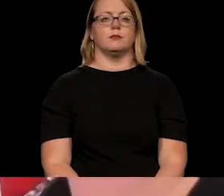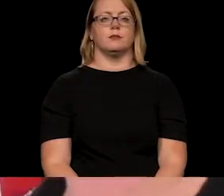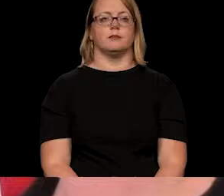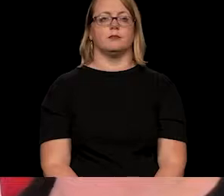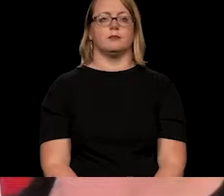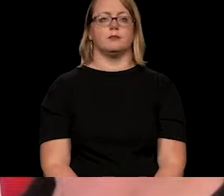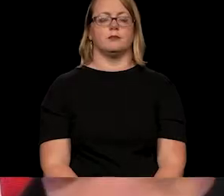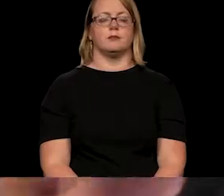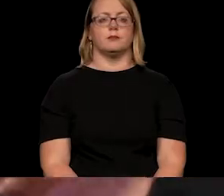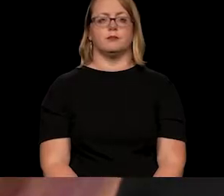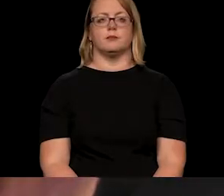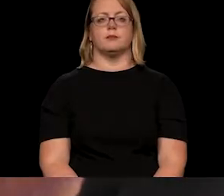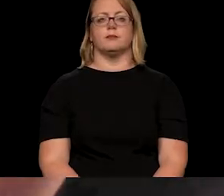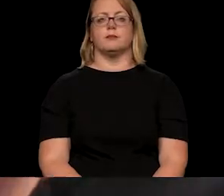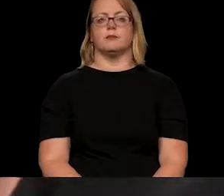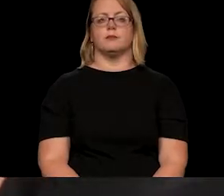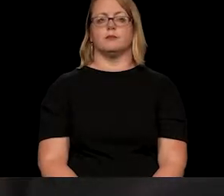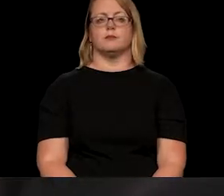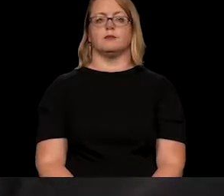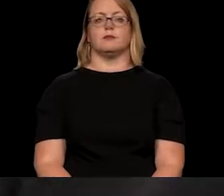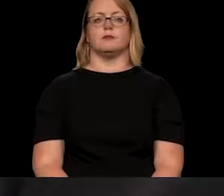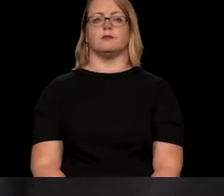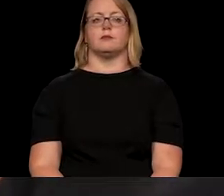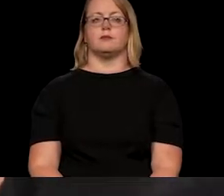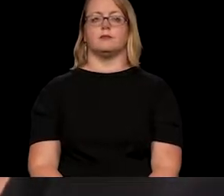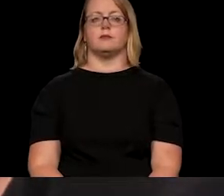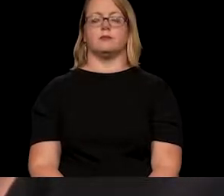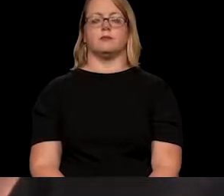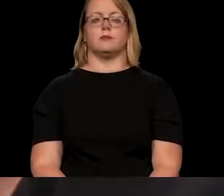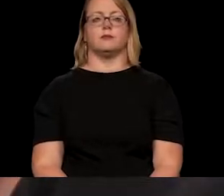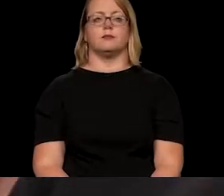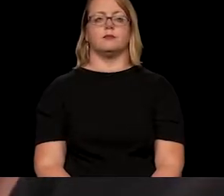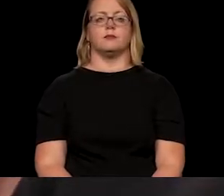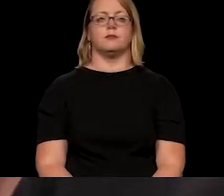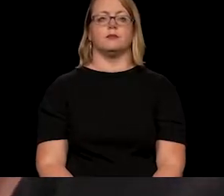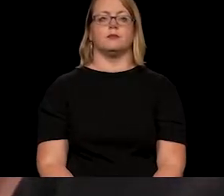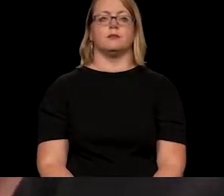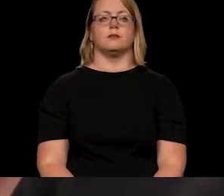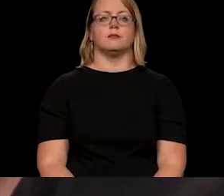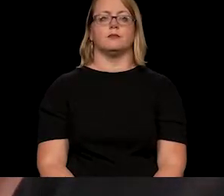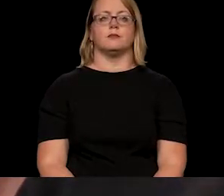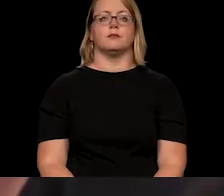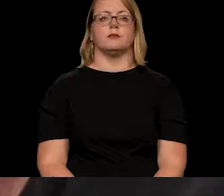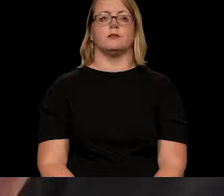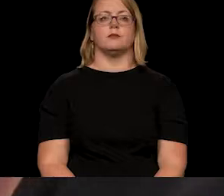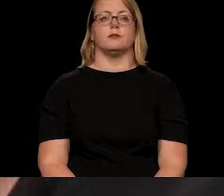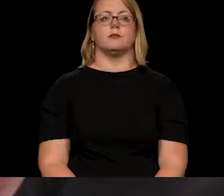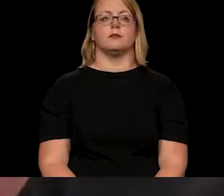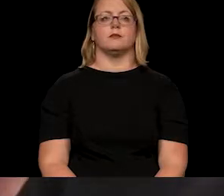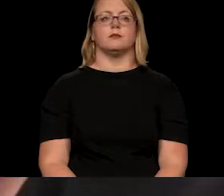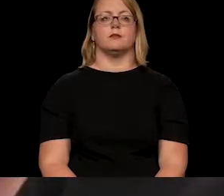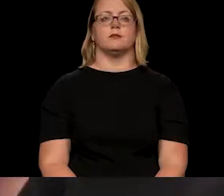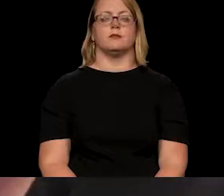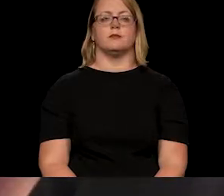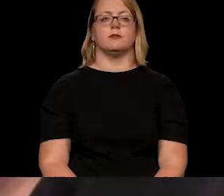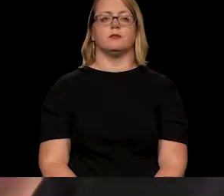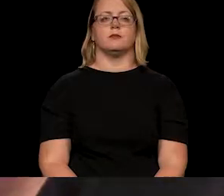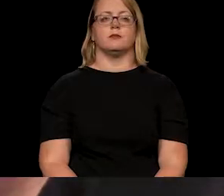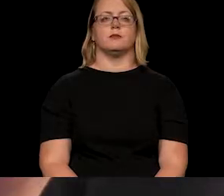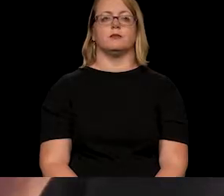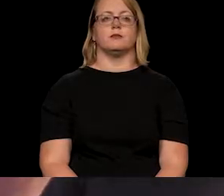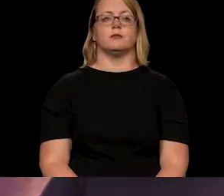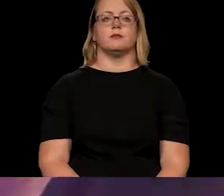Now we're going to do the same thing, but we're going to switch to yellow. You can actually mix a little bit of